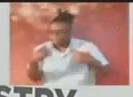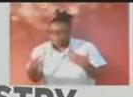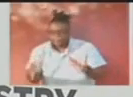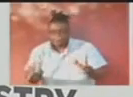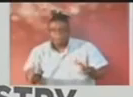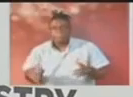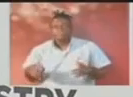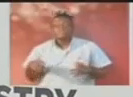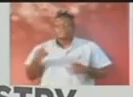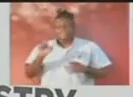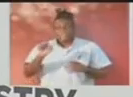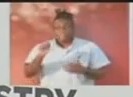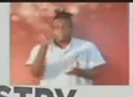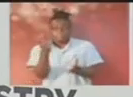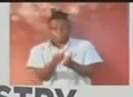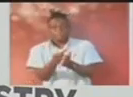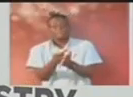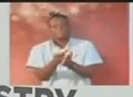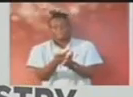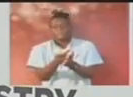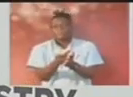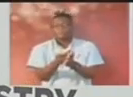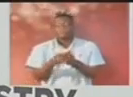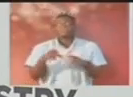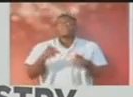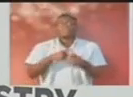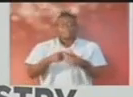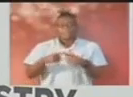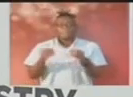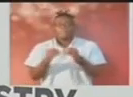that continues. So once the product has been